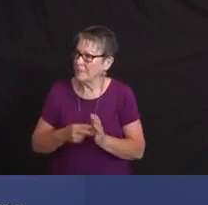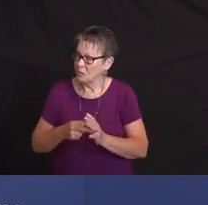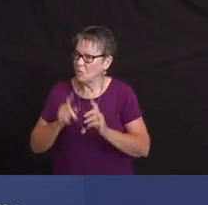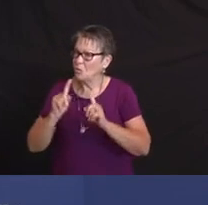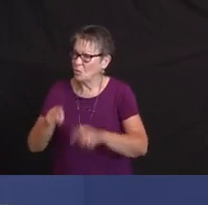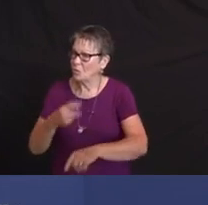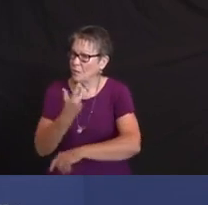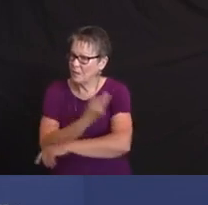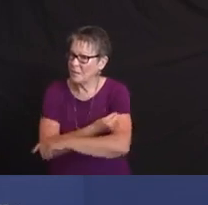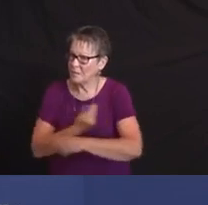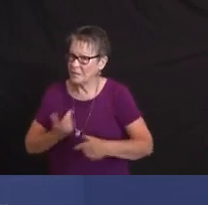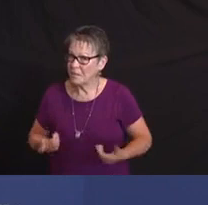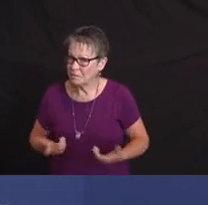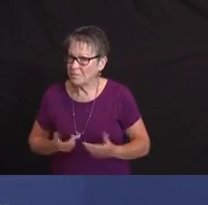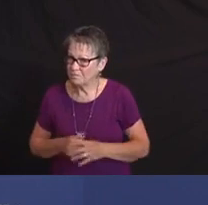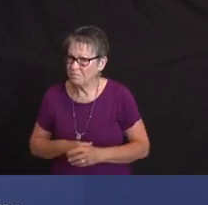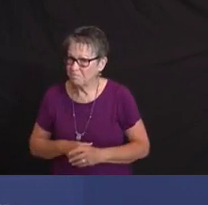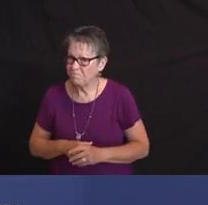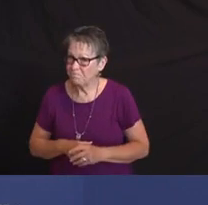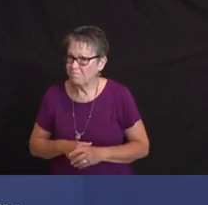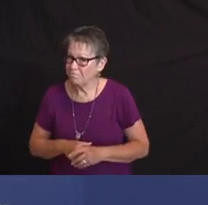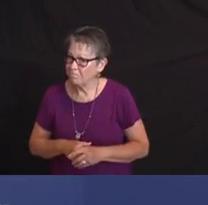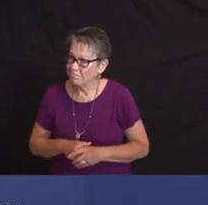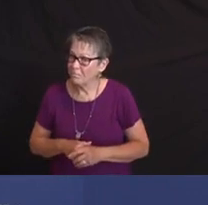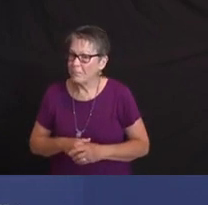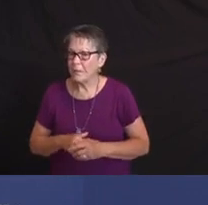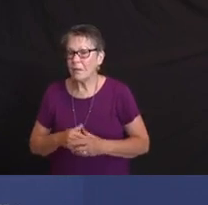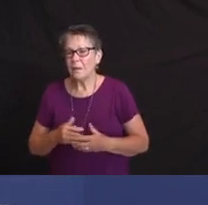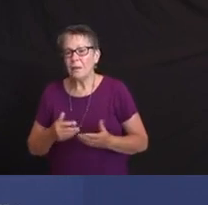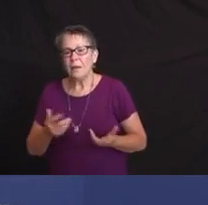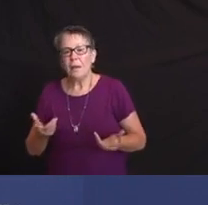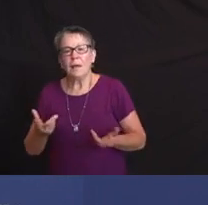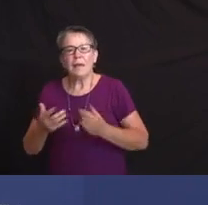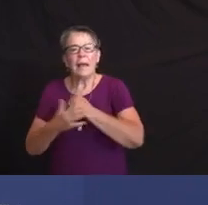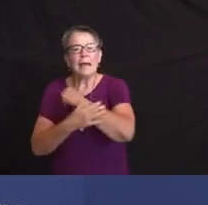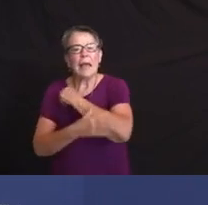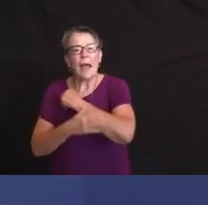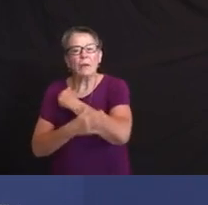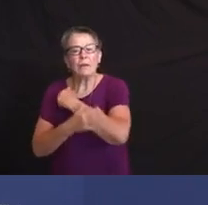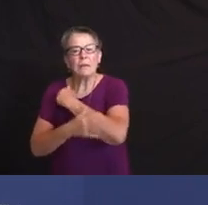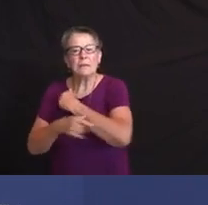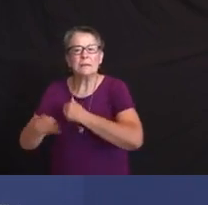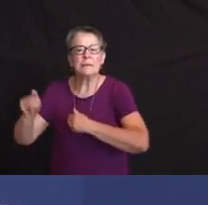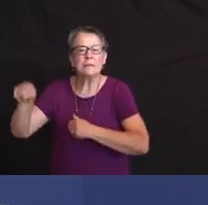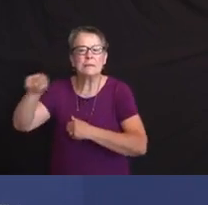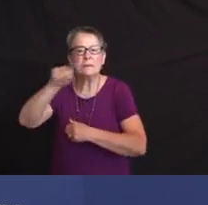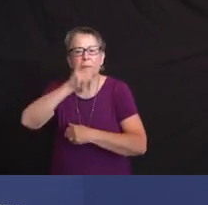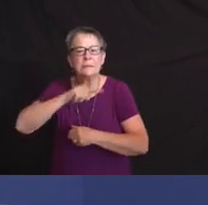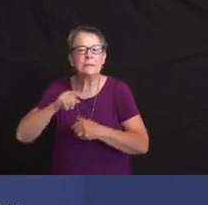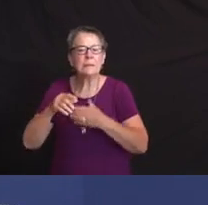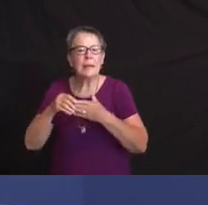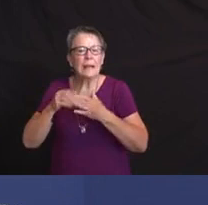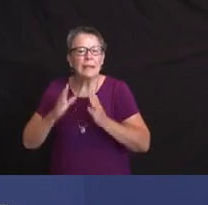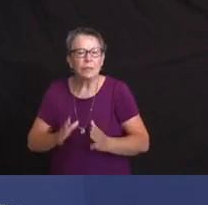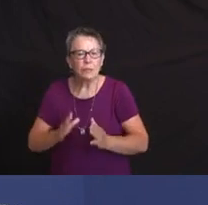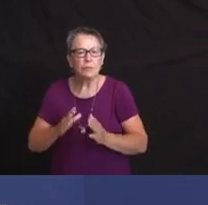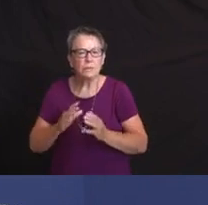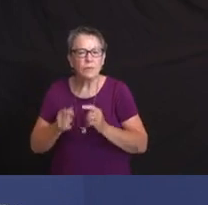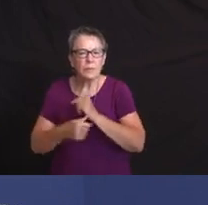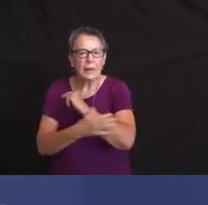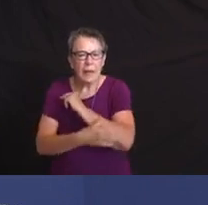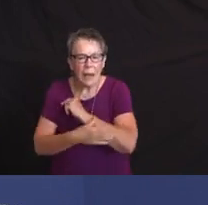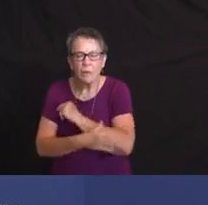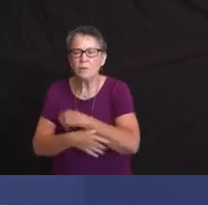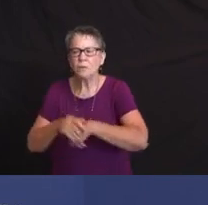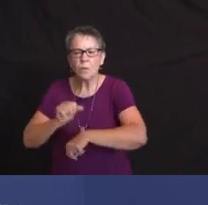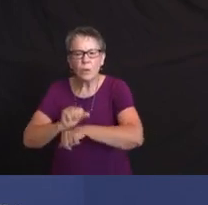older. Our county ambassadors are working with county and local health departments, schools, community health centers, and community groups to